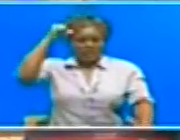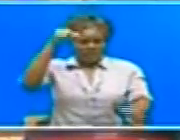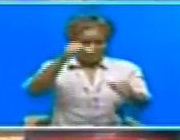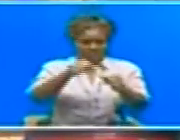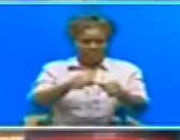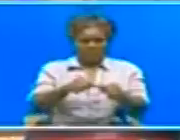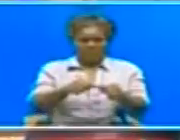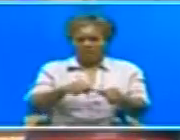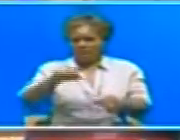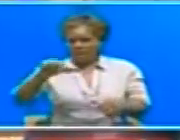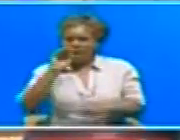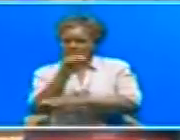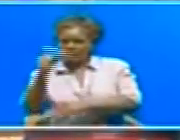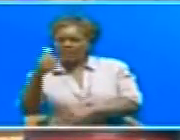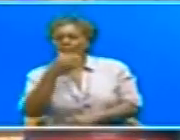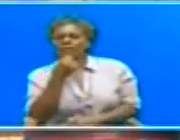Erastus Kiruiche Murray,